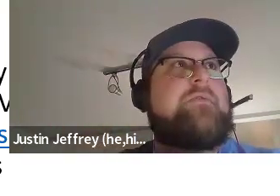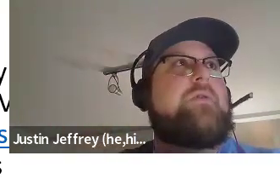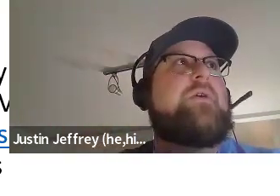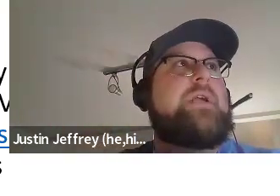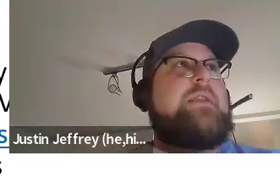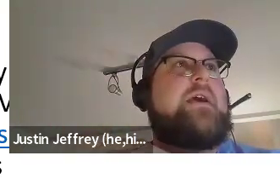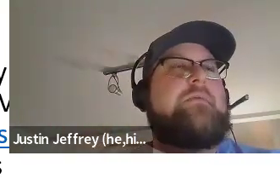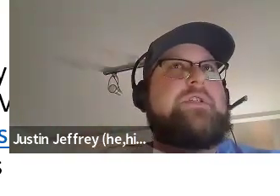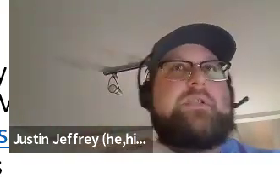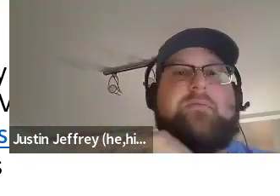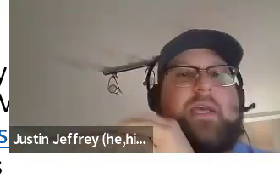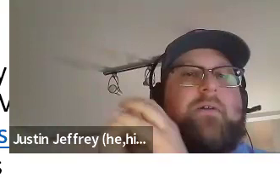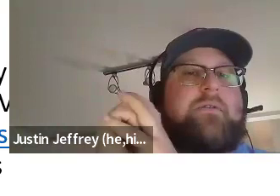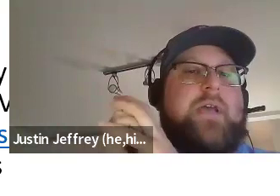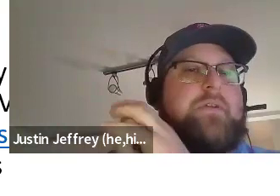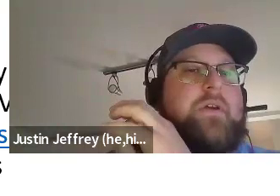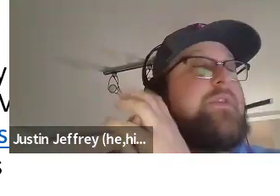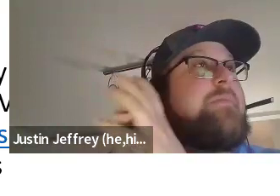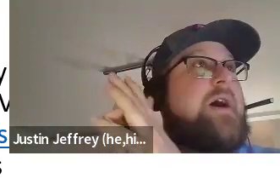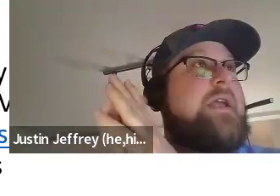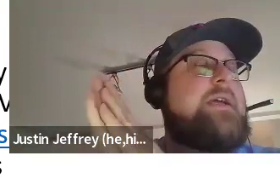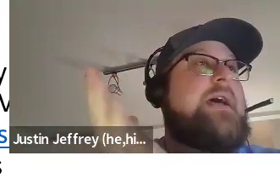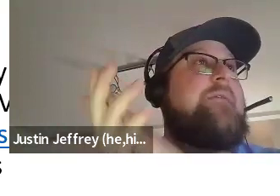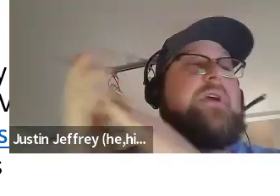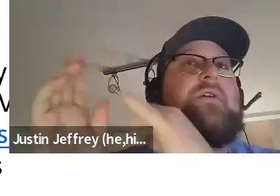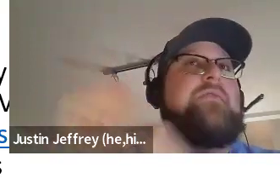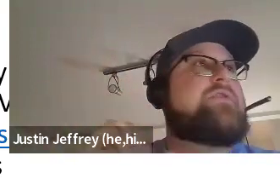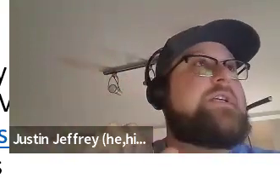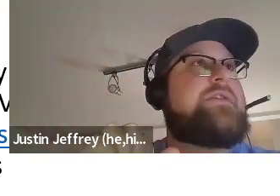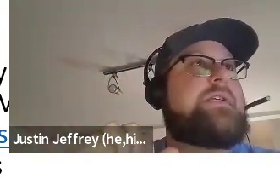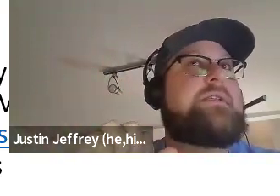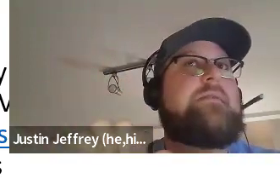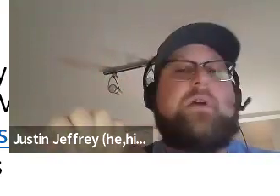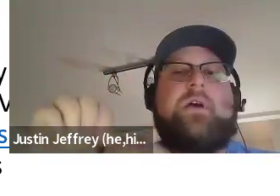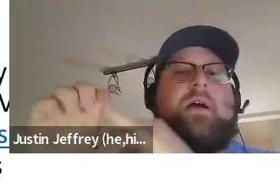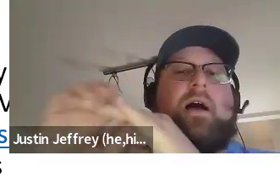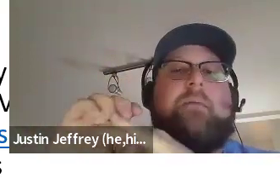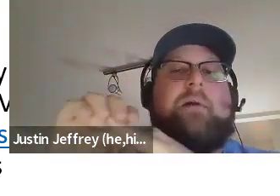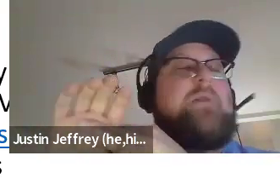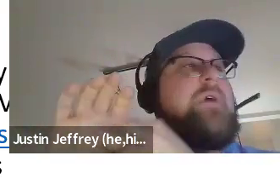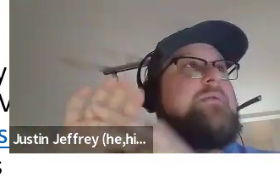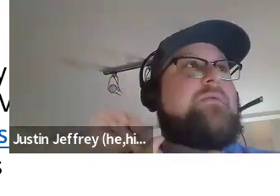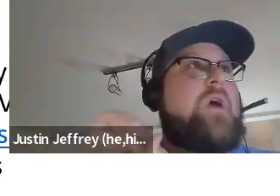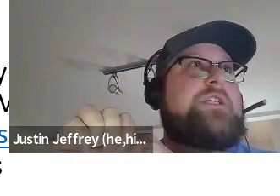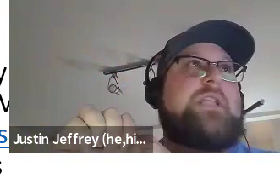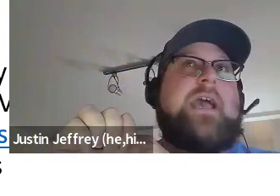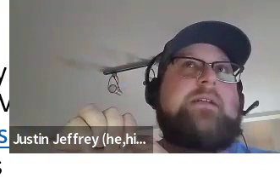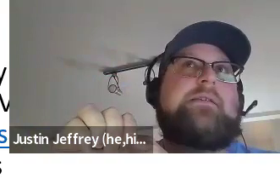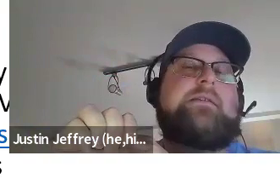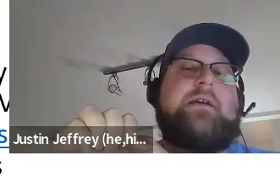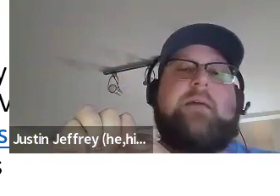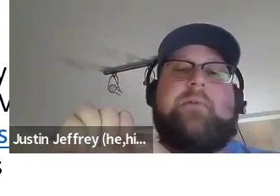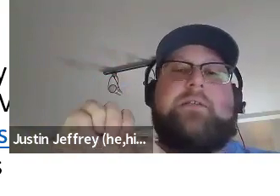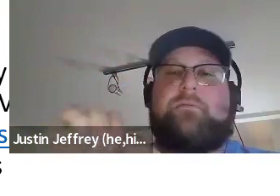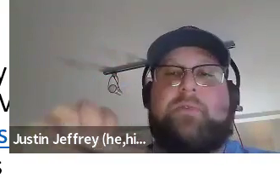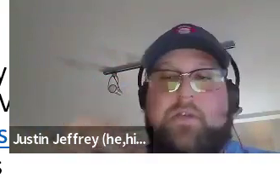some airflow going in there, which is definitely healthier for the body. Having a good filtration system. A big one, washing the